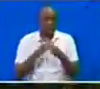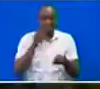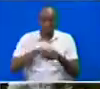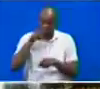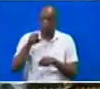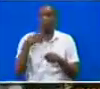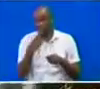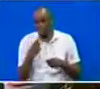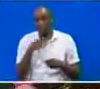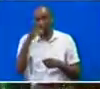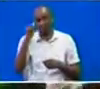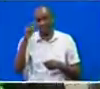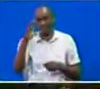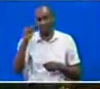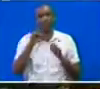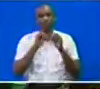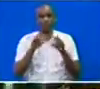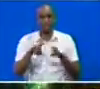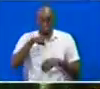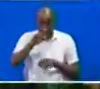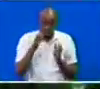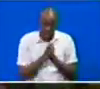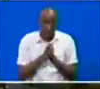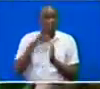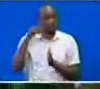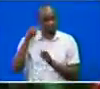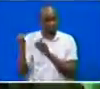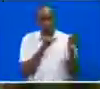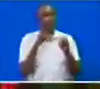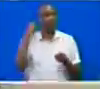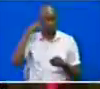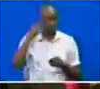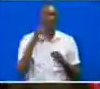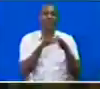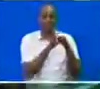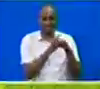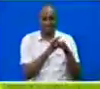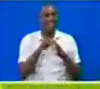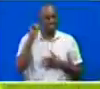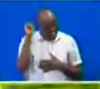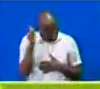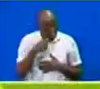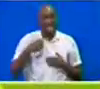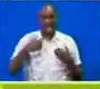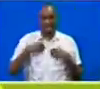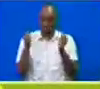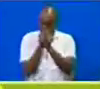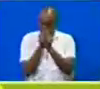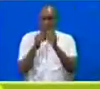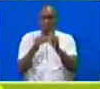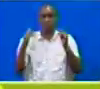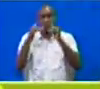the leadership of Francis Kimanzi, who is now the head coach of Mathare United. Kenya had moved up a massive 10 places in April